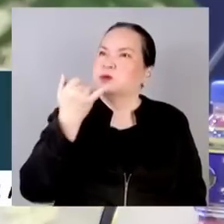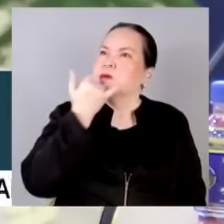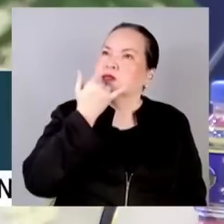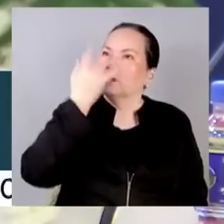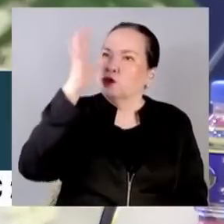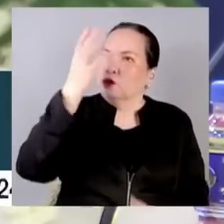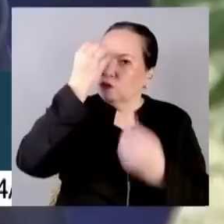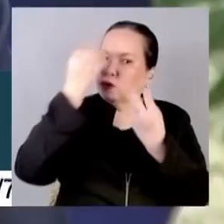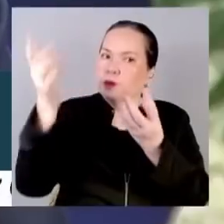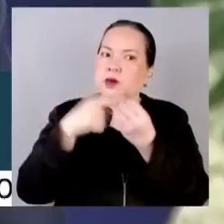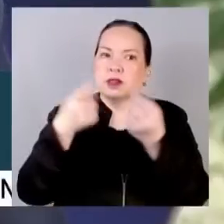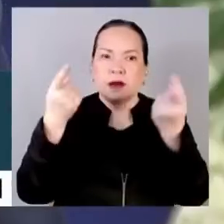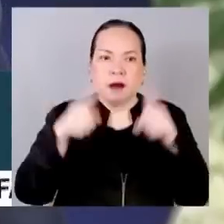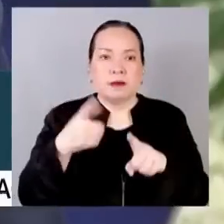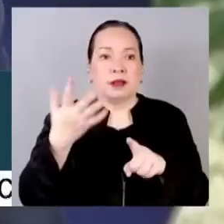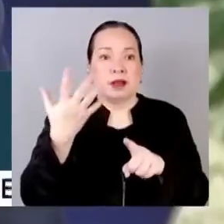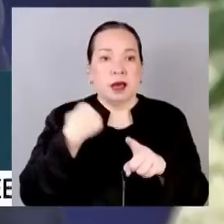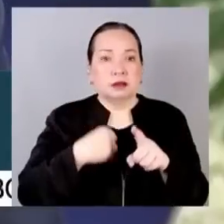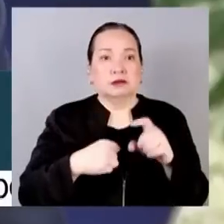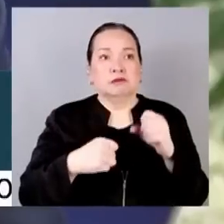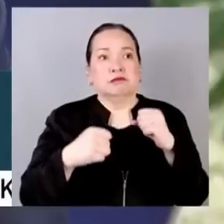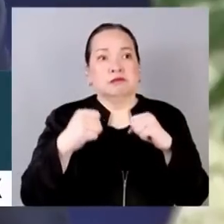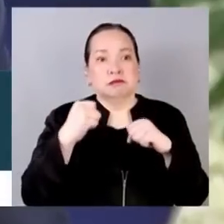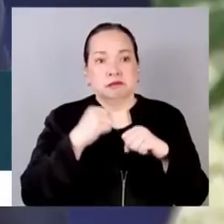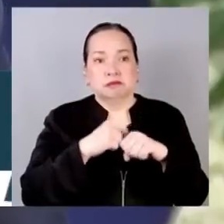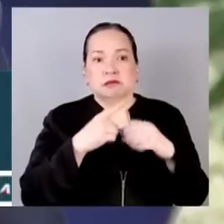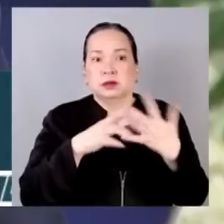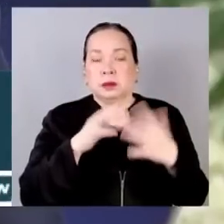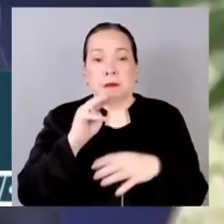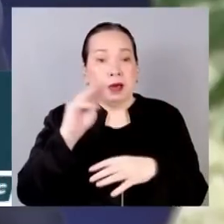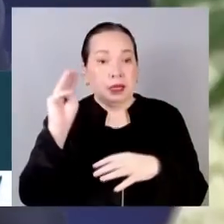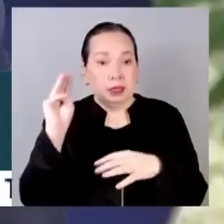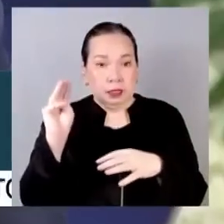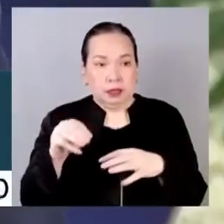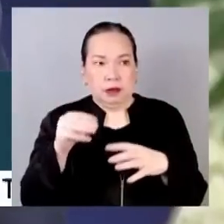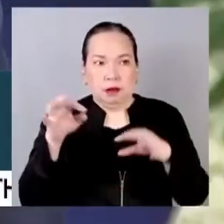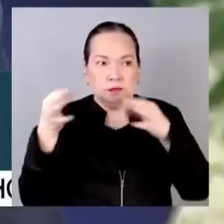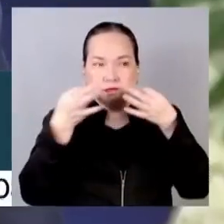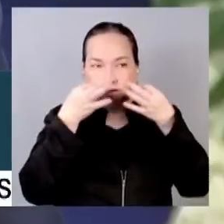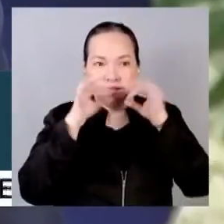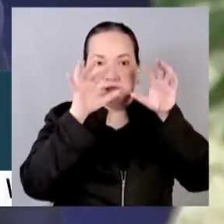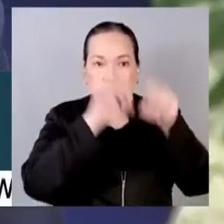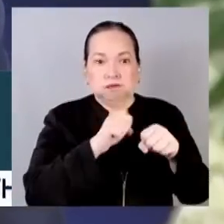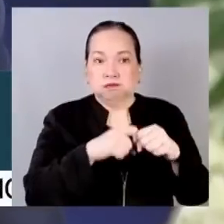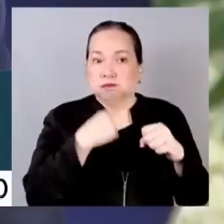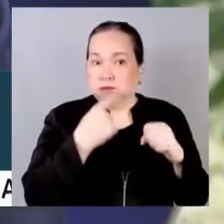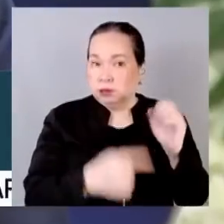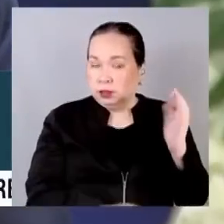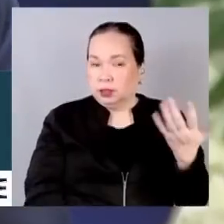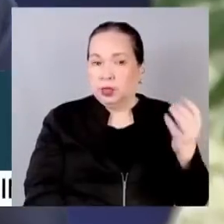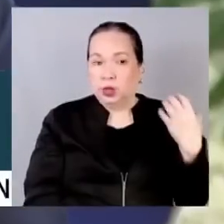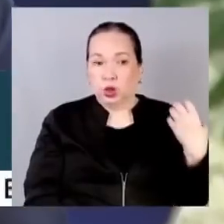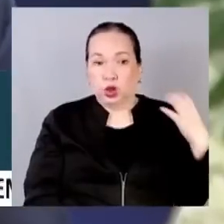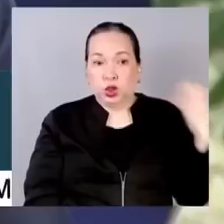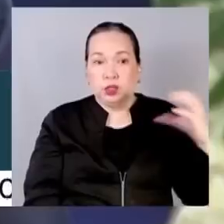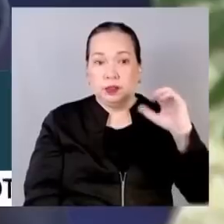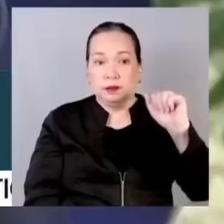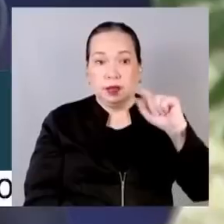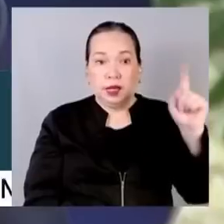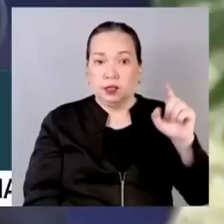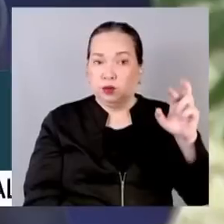really transpired during a massive drug raid in Manila last year. PNP Chief Rodolfo Azurin Jr. also called out